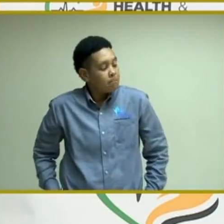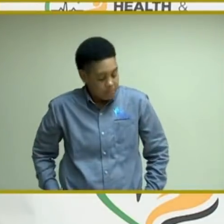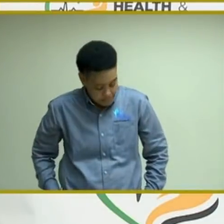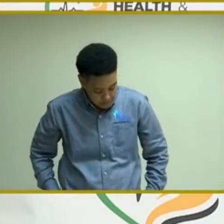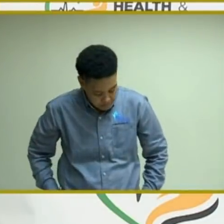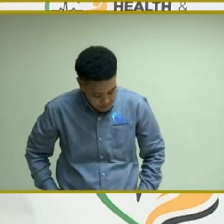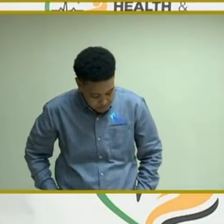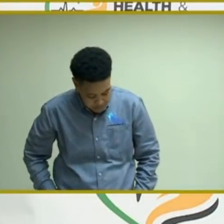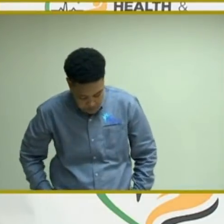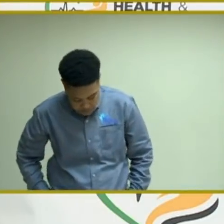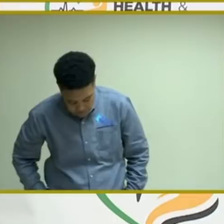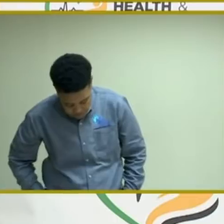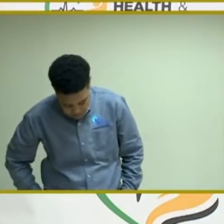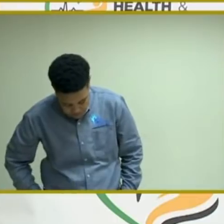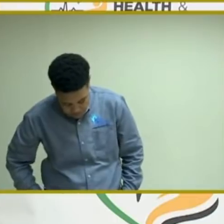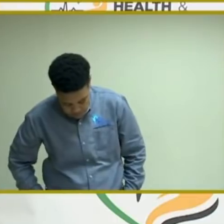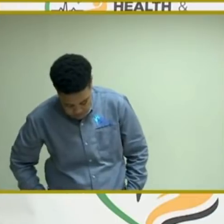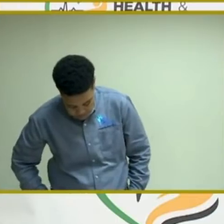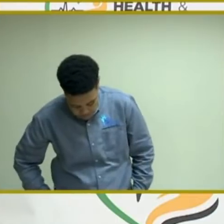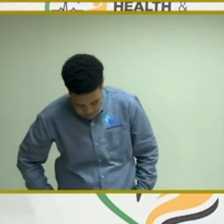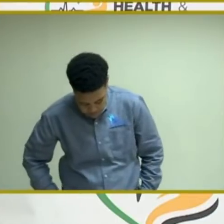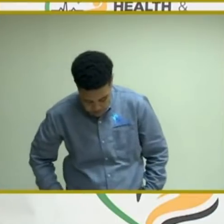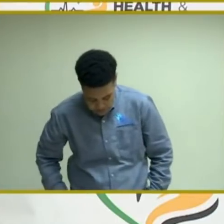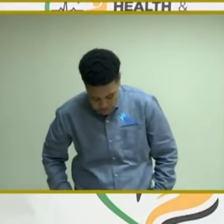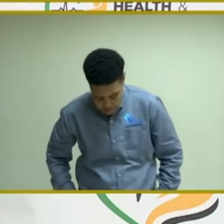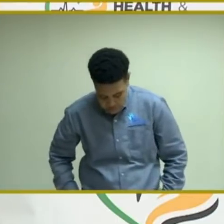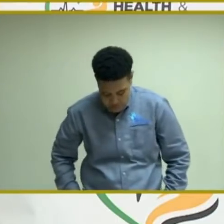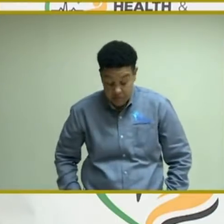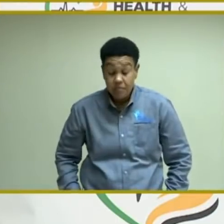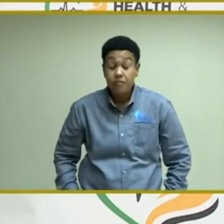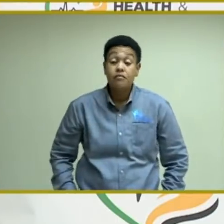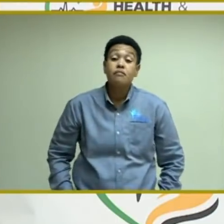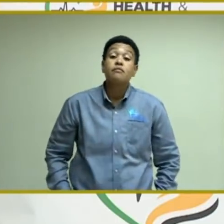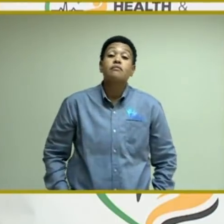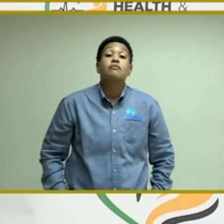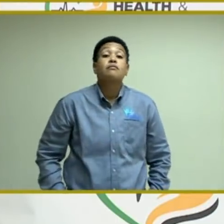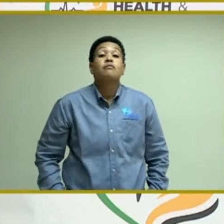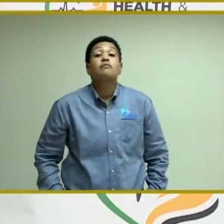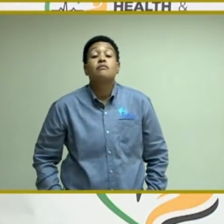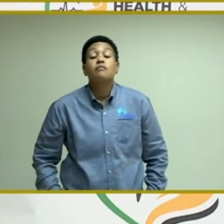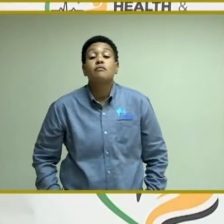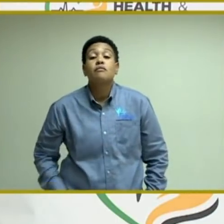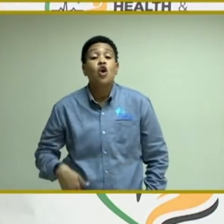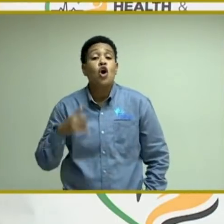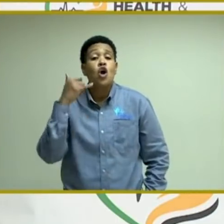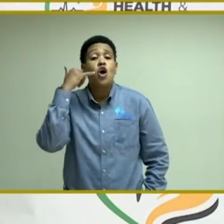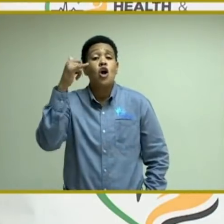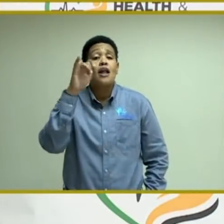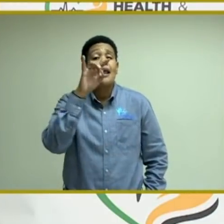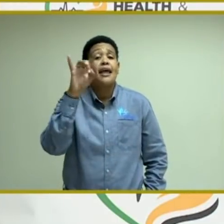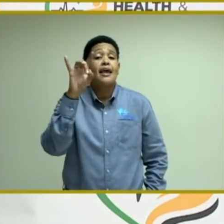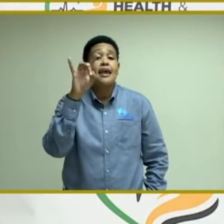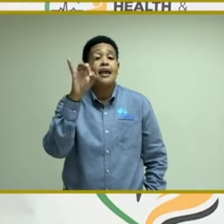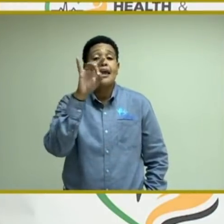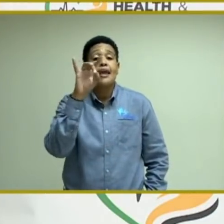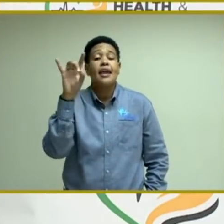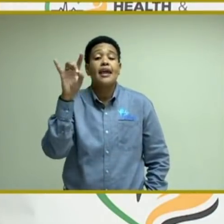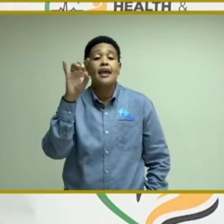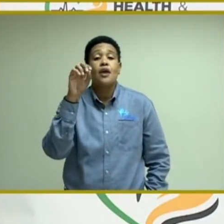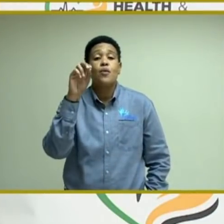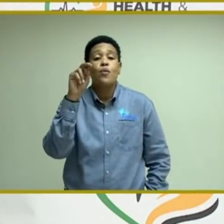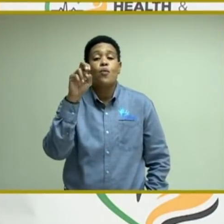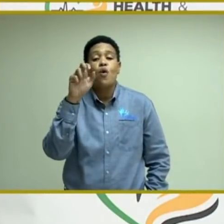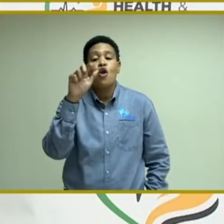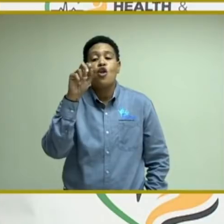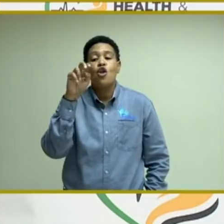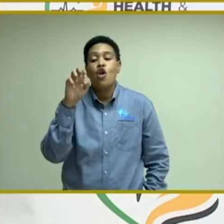Sorry? Right. And of course, you can call the 888 number, 888 One Love